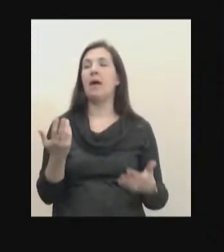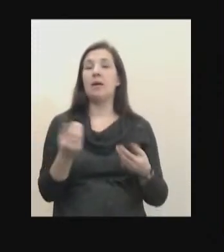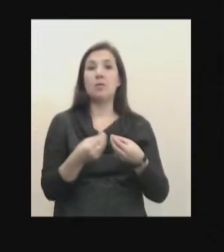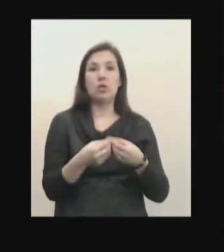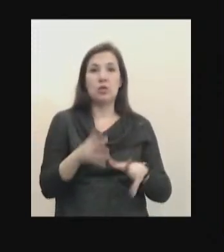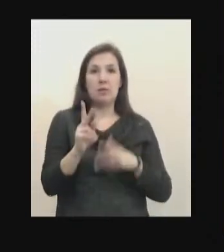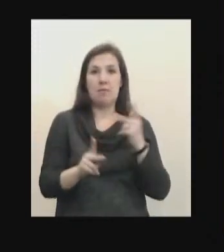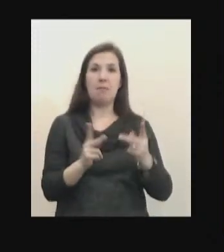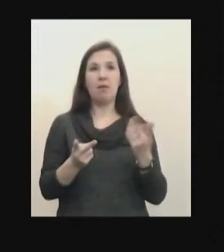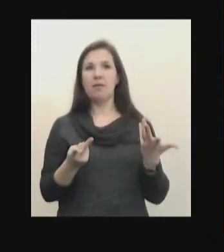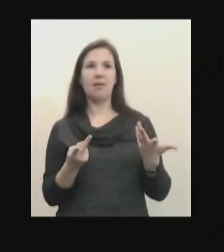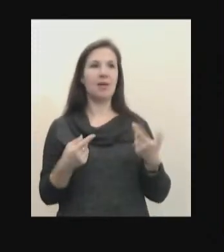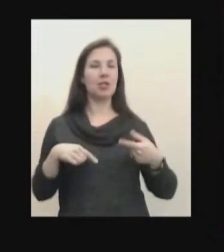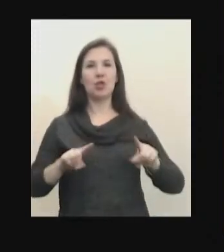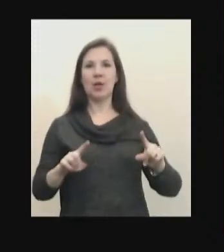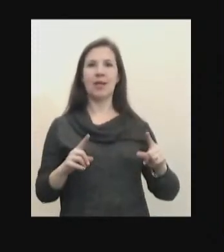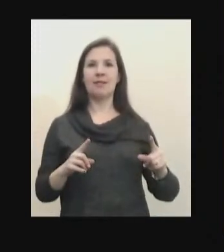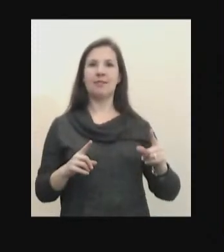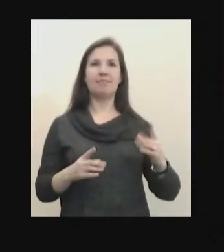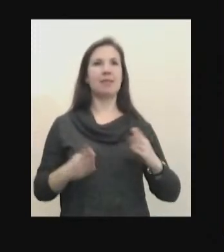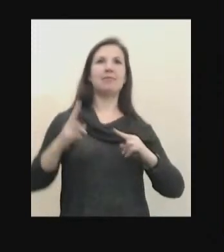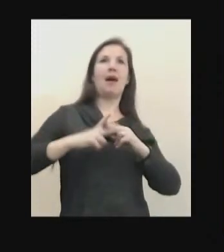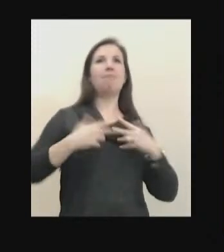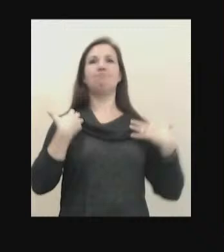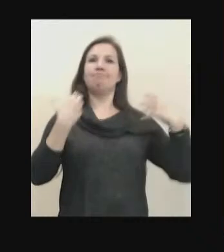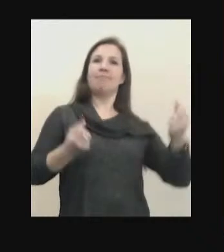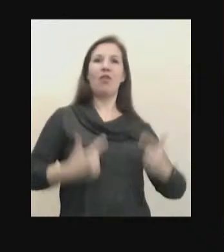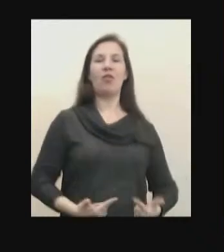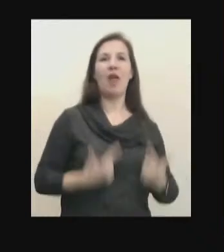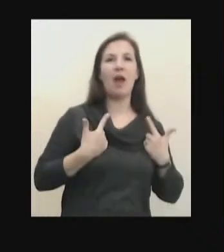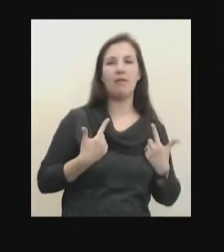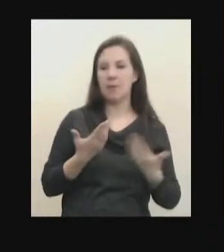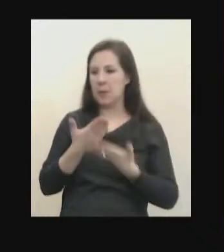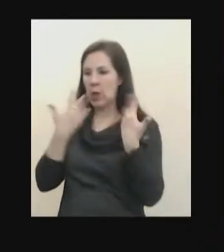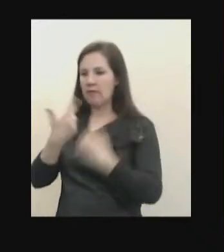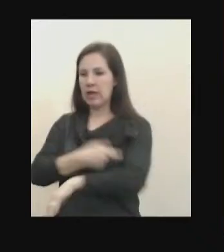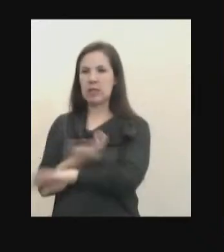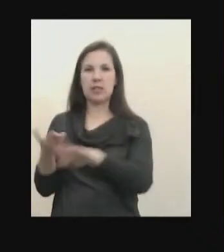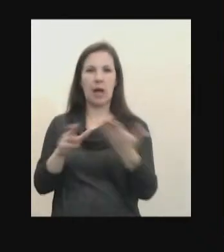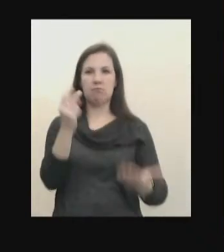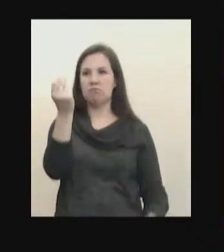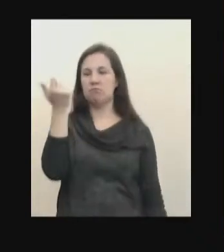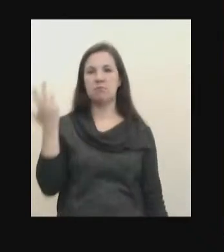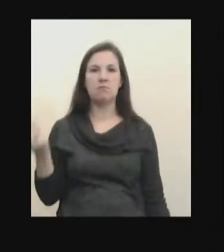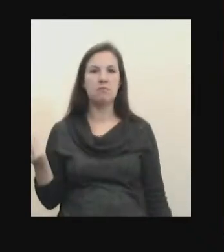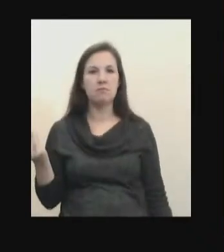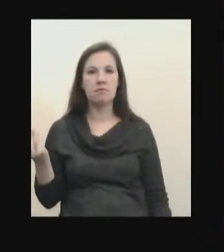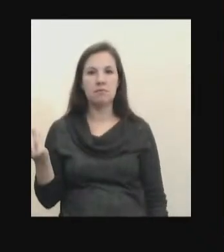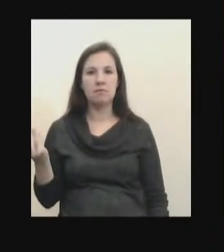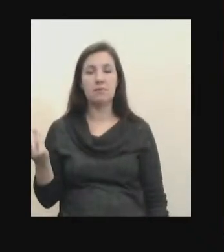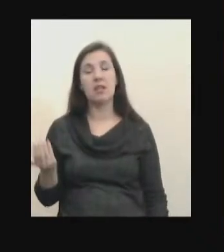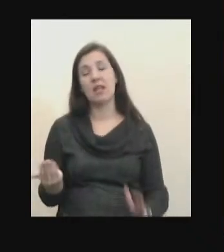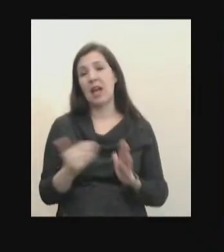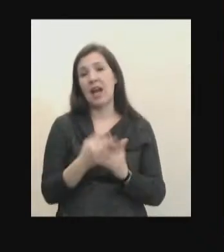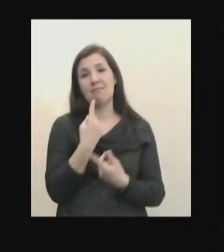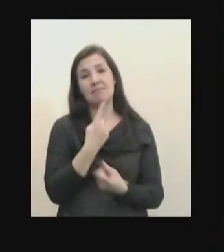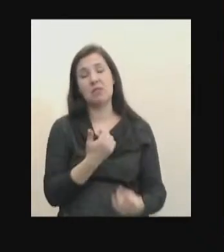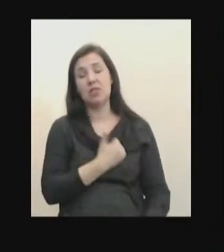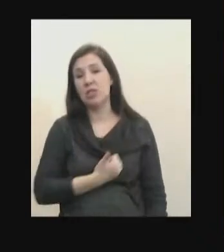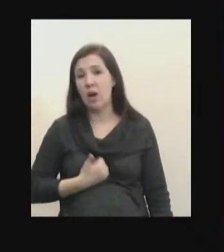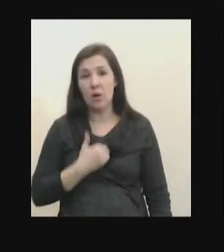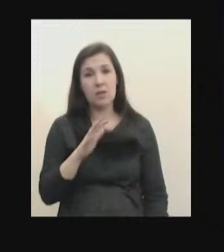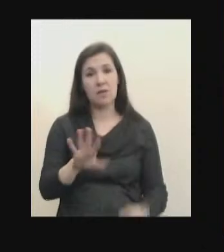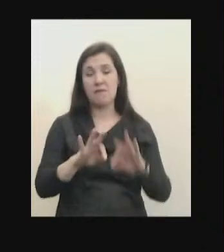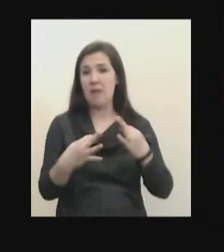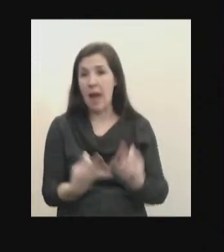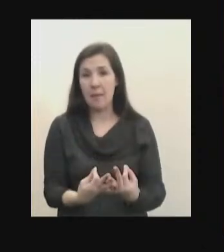of their life because they were not vaccinated. Once again, I offer my deepest condolences to the family and loved ones who've